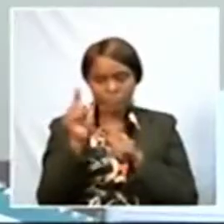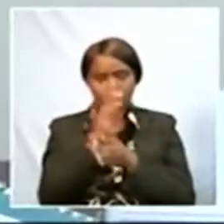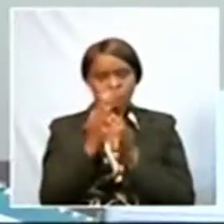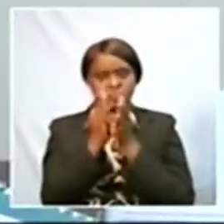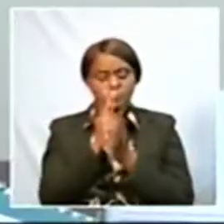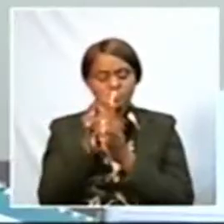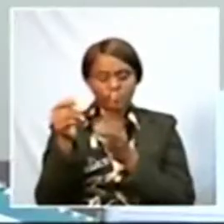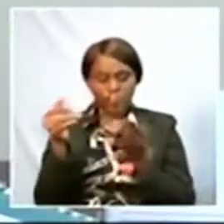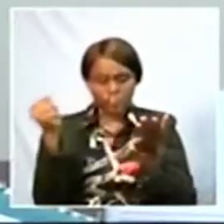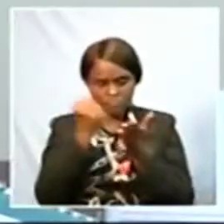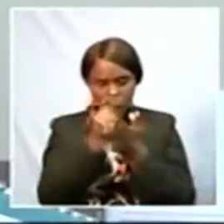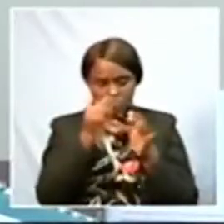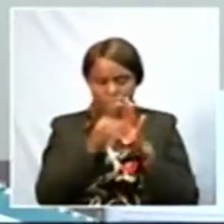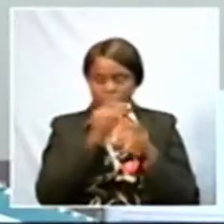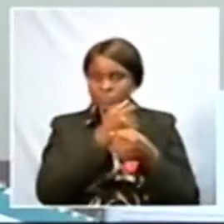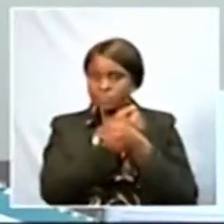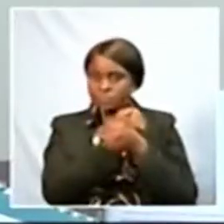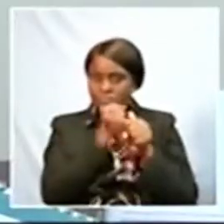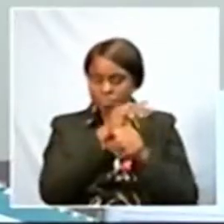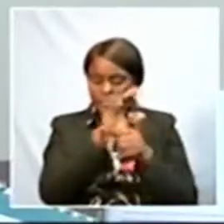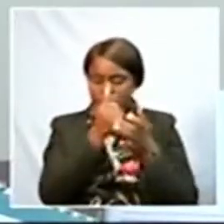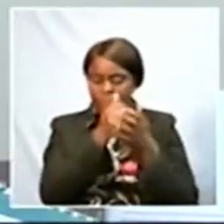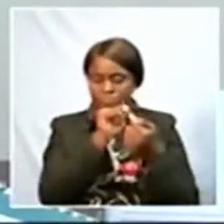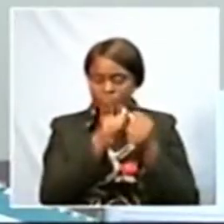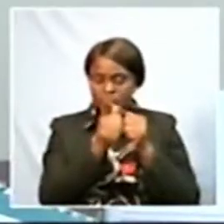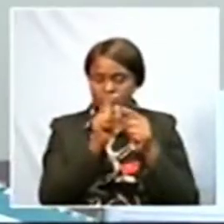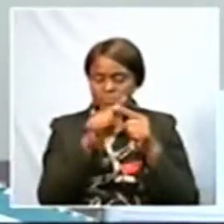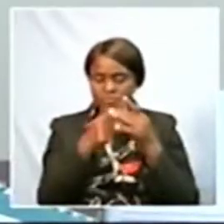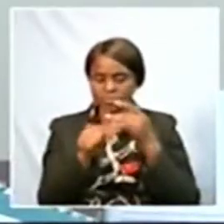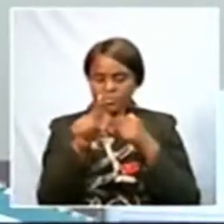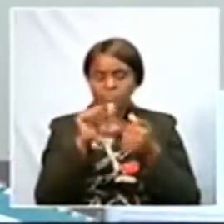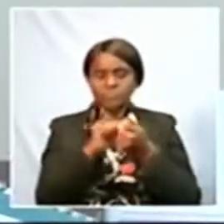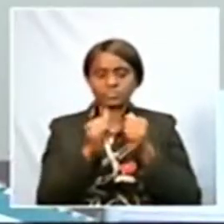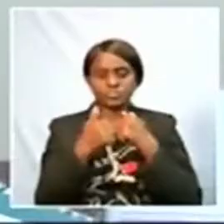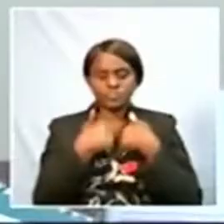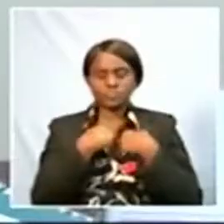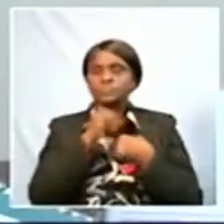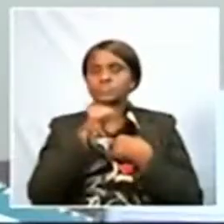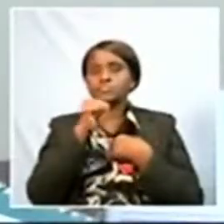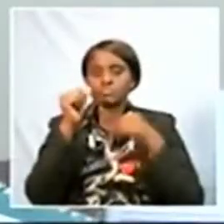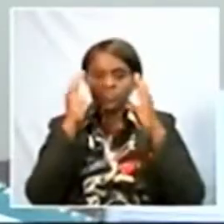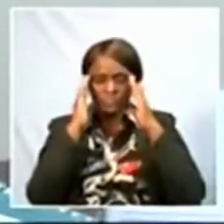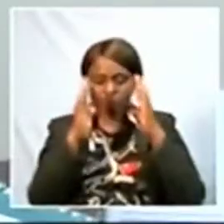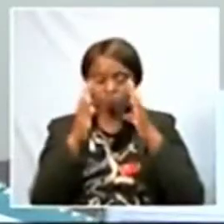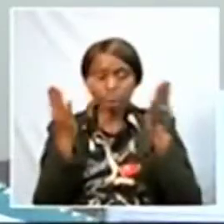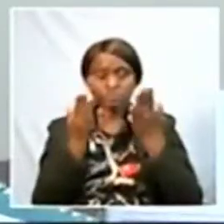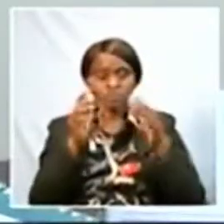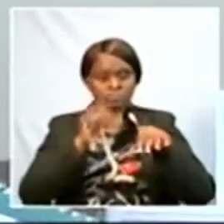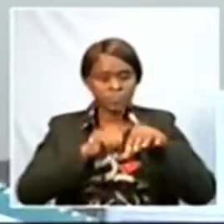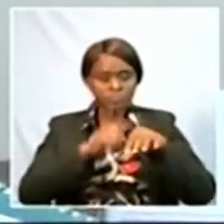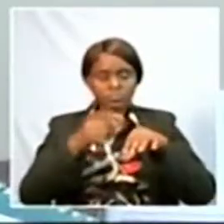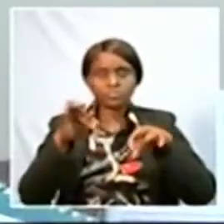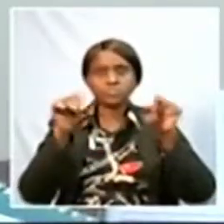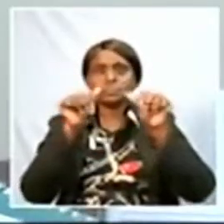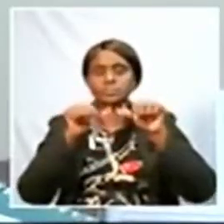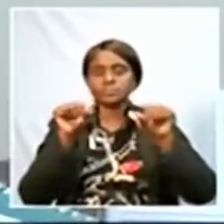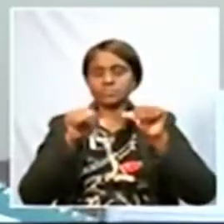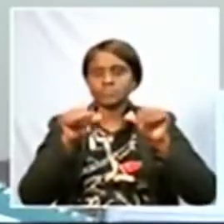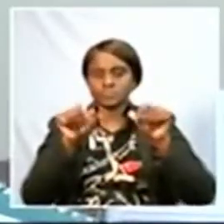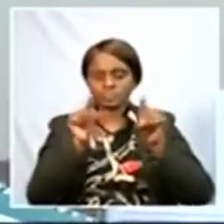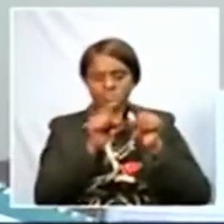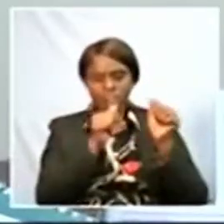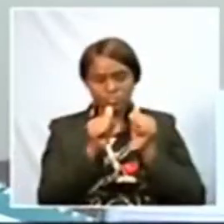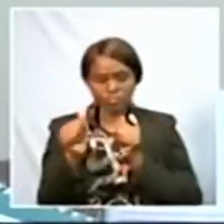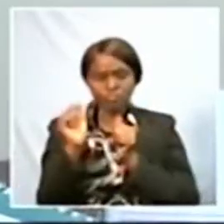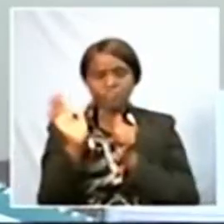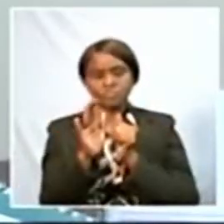contractor was engaged to rectify the defects. However, the defects had not yet been attended to at the time of audit. Action